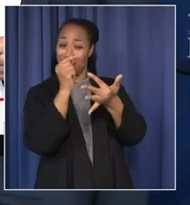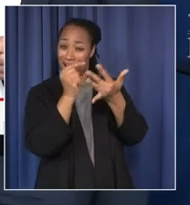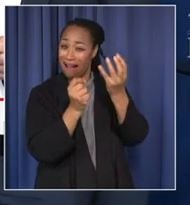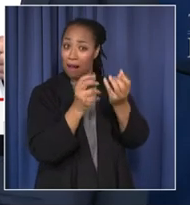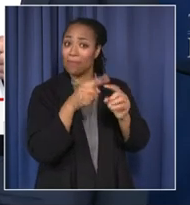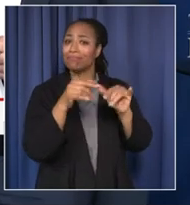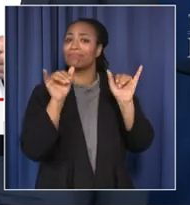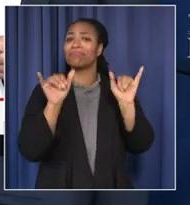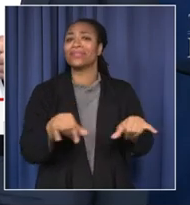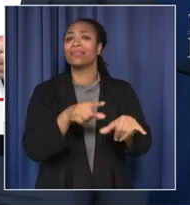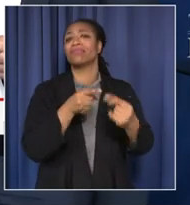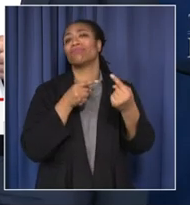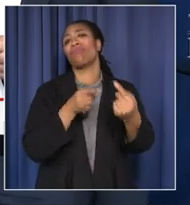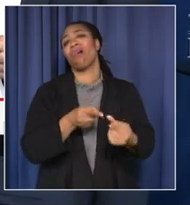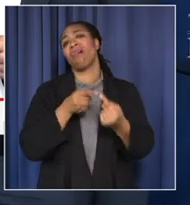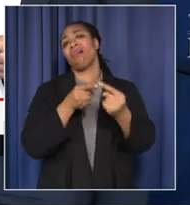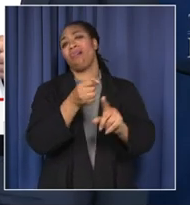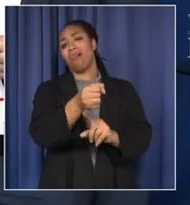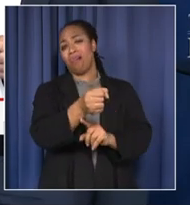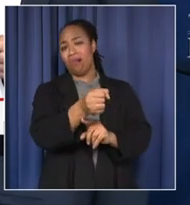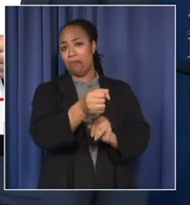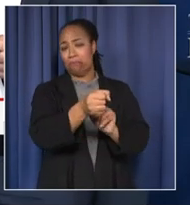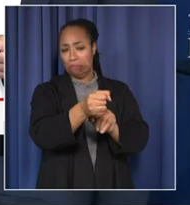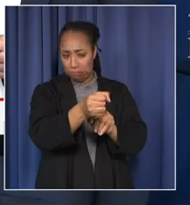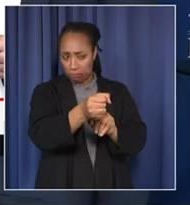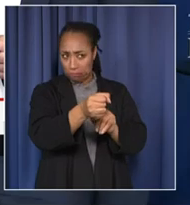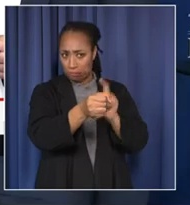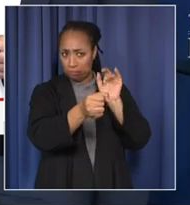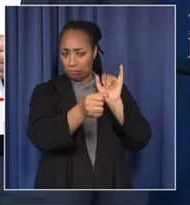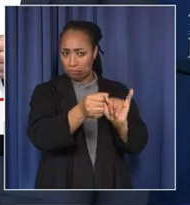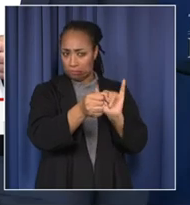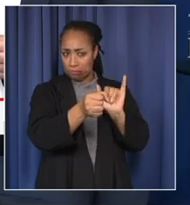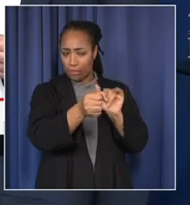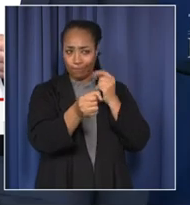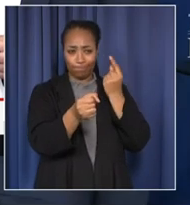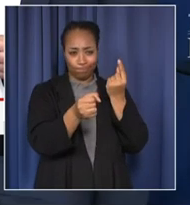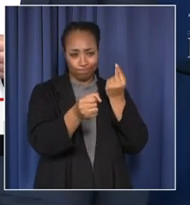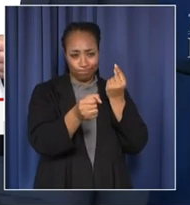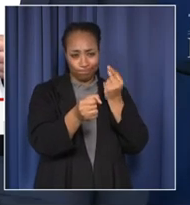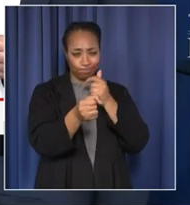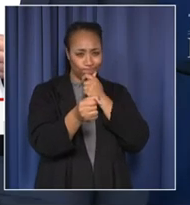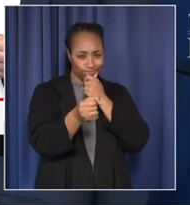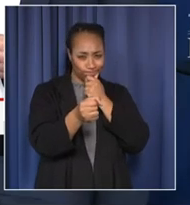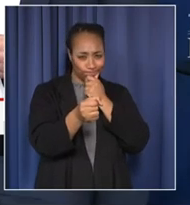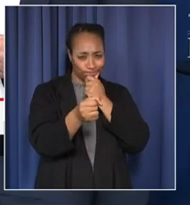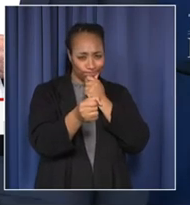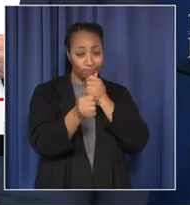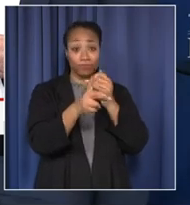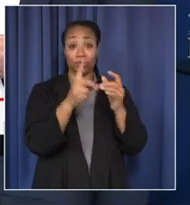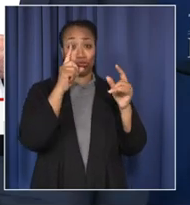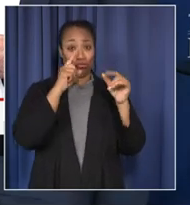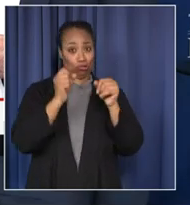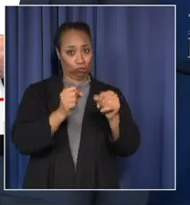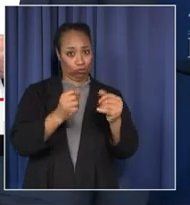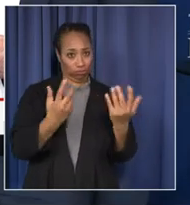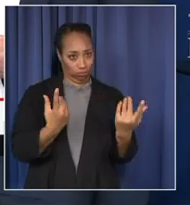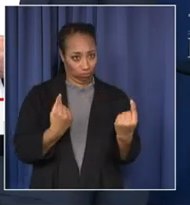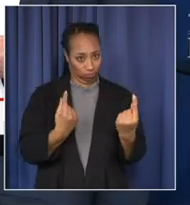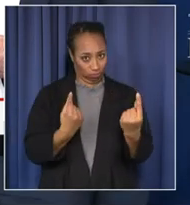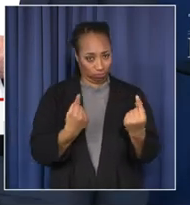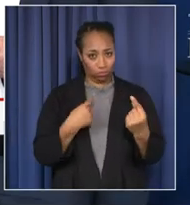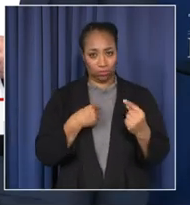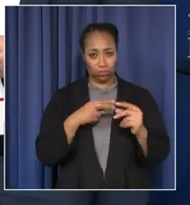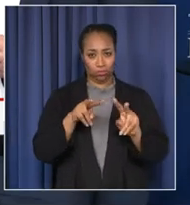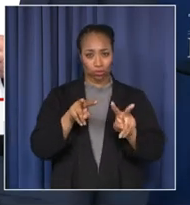our strategy, to look across the city, but especially in places where we know we can get people to come inside.